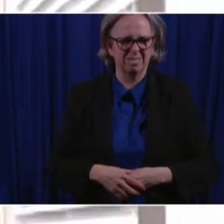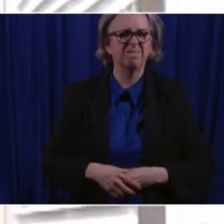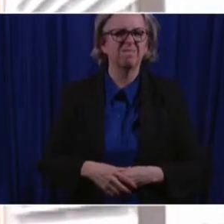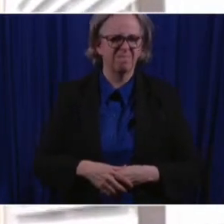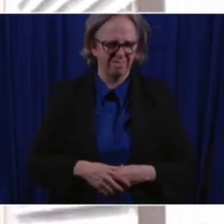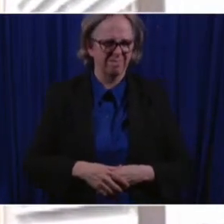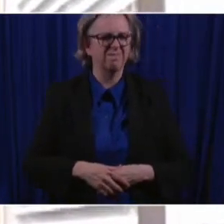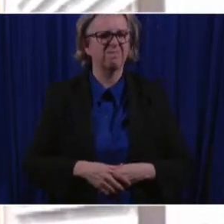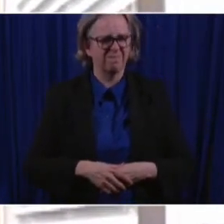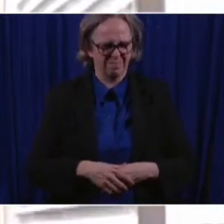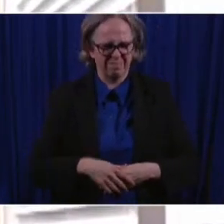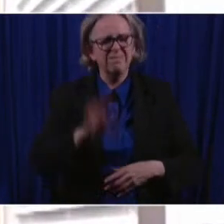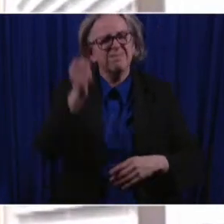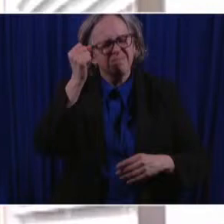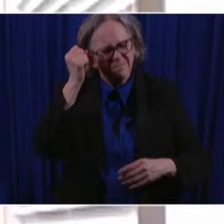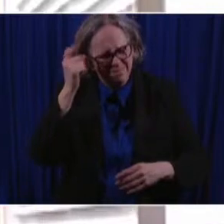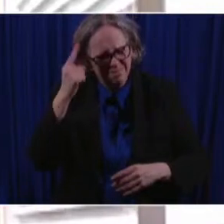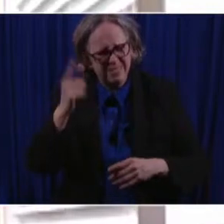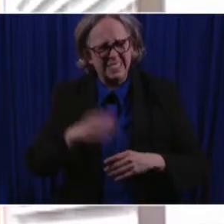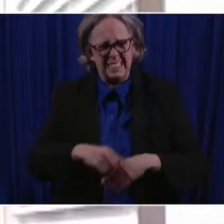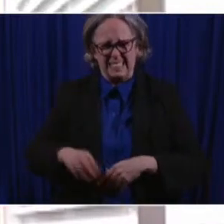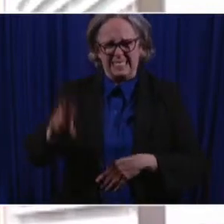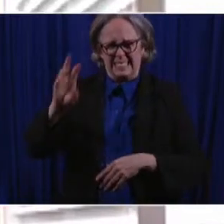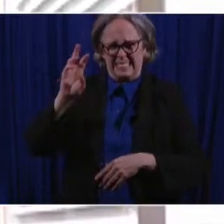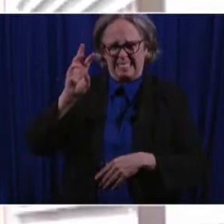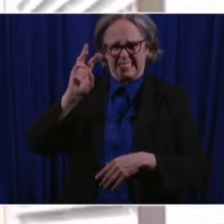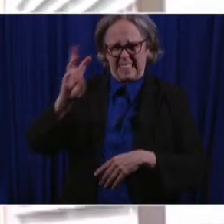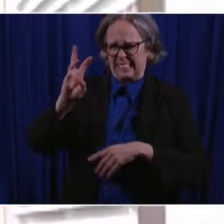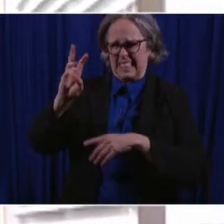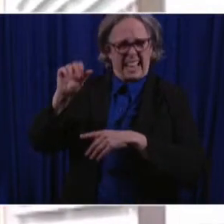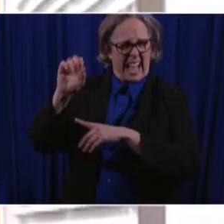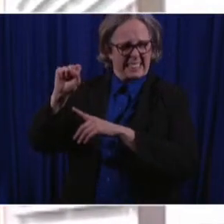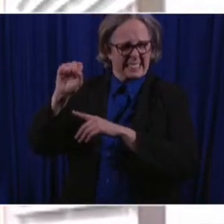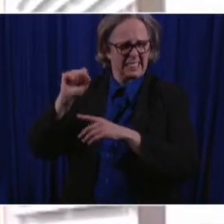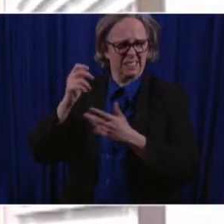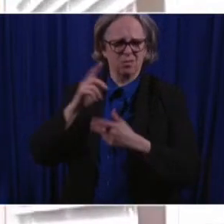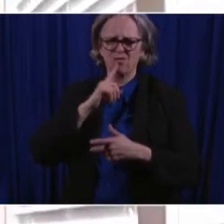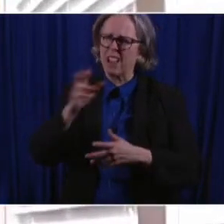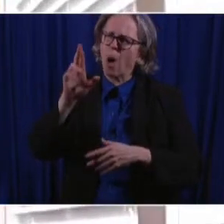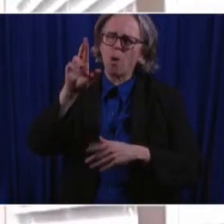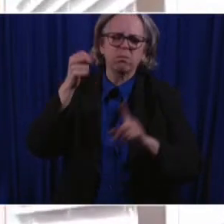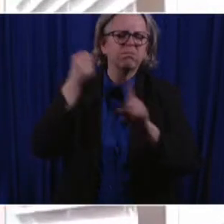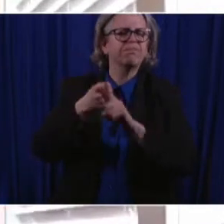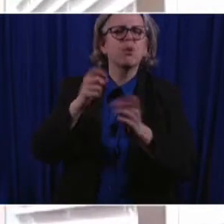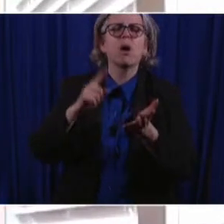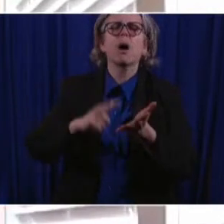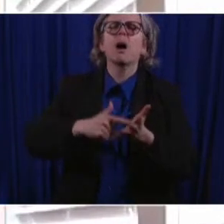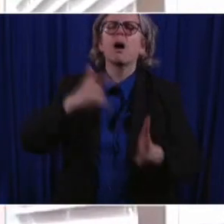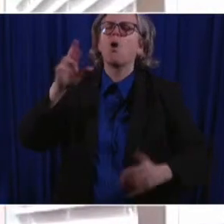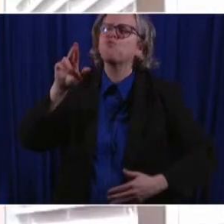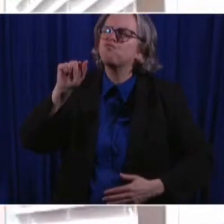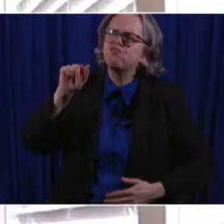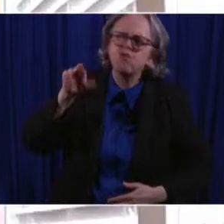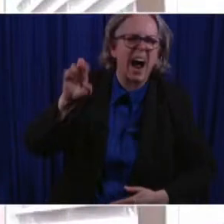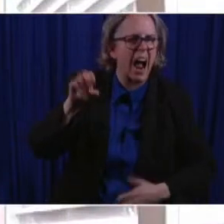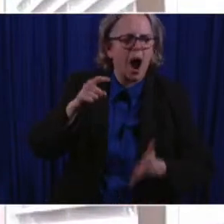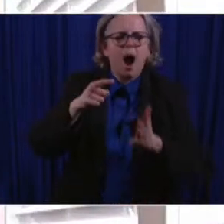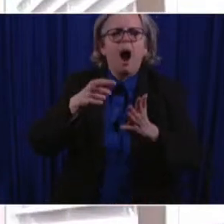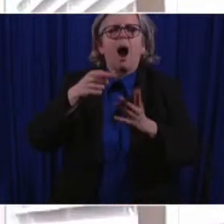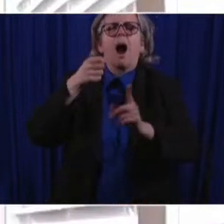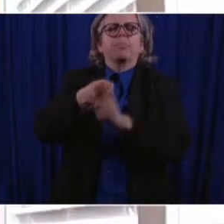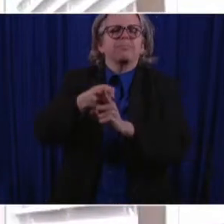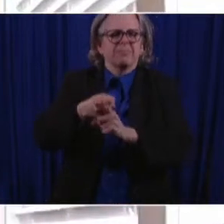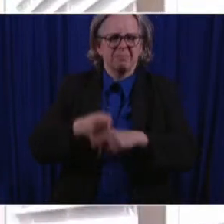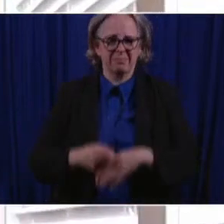cases have been extremely rare, and our nation's vaccine safety systems have responded swiftly,